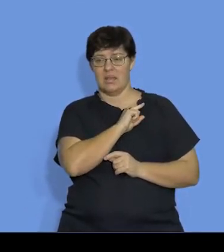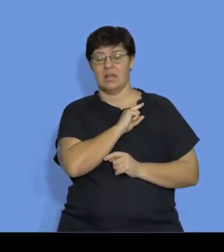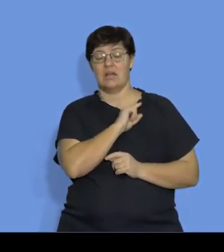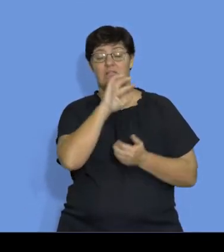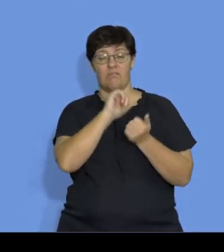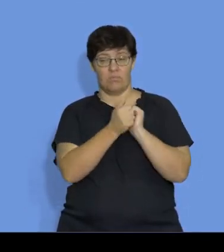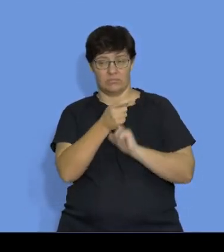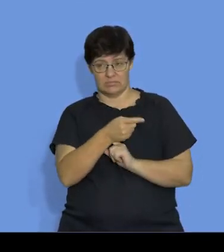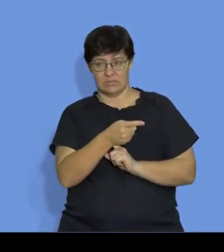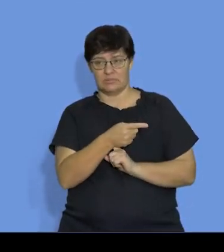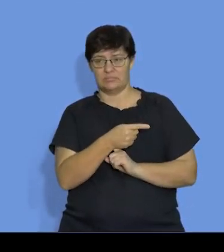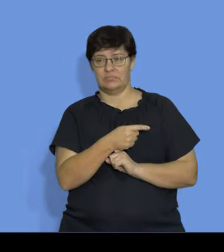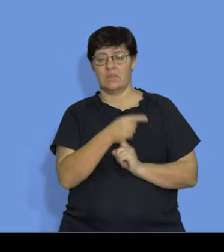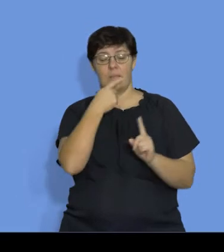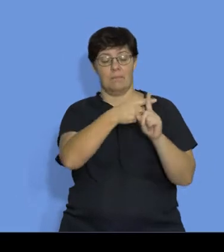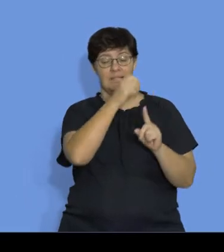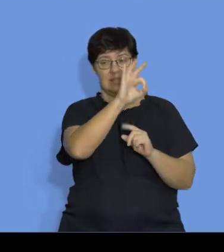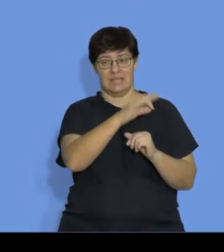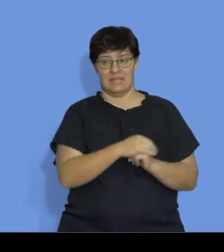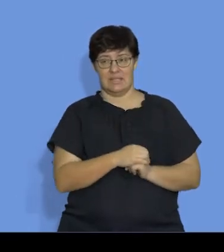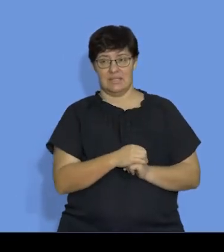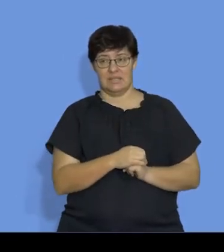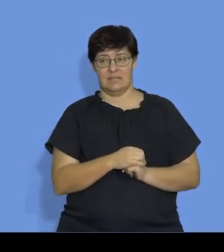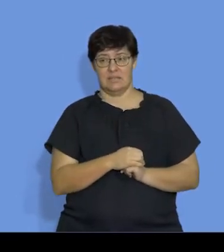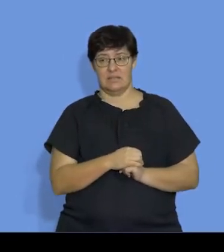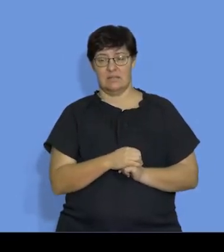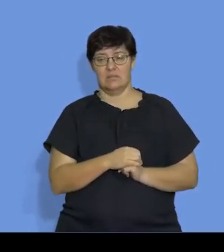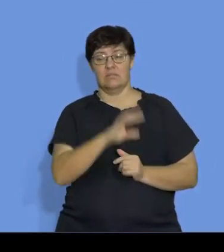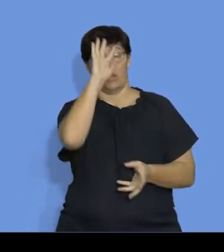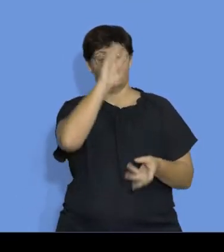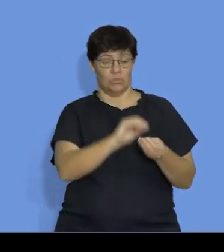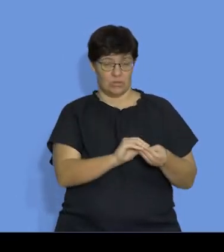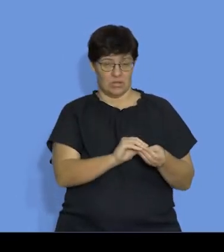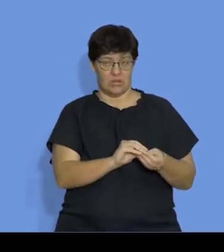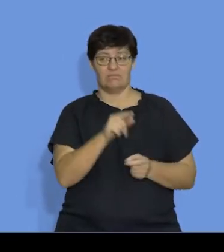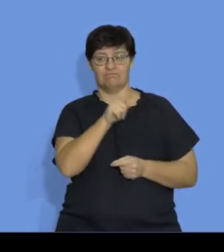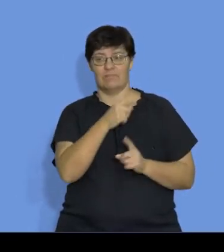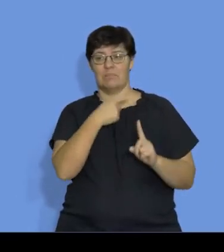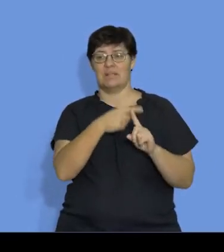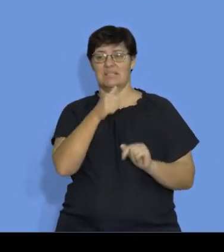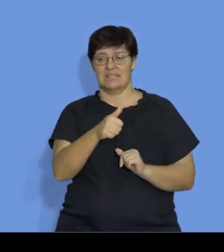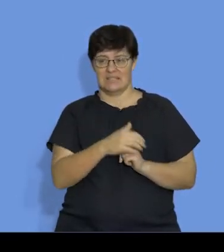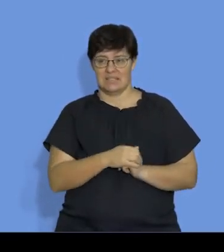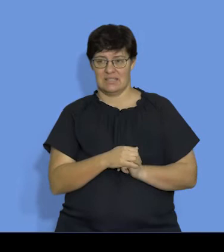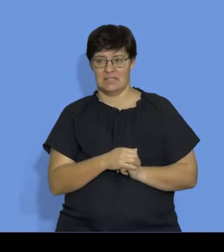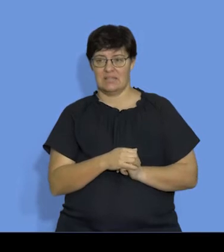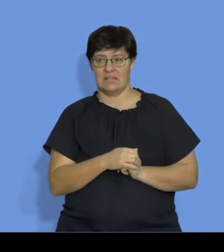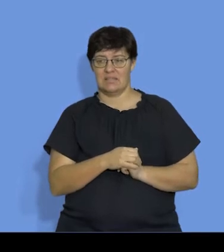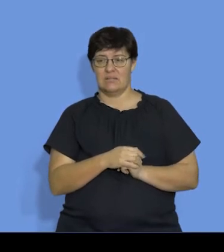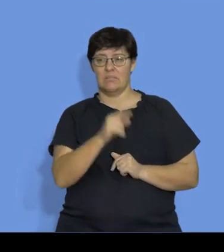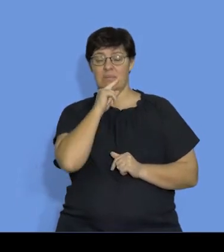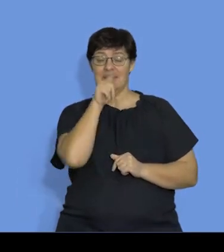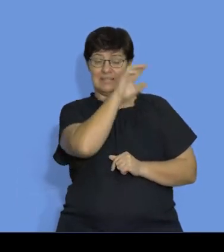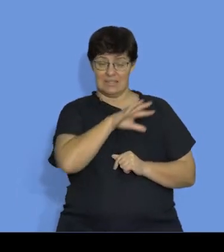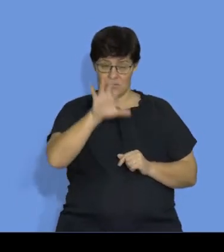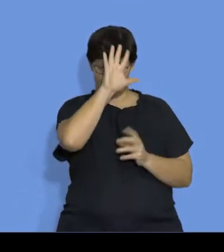is +3, right? It's +3, the total is +6, which gives us a total of 0 for